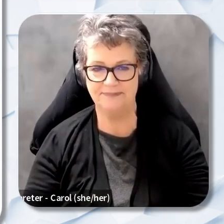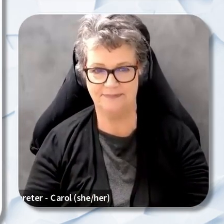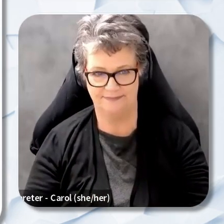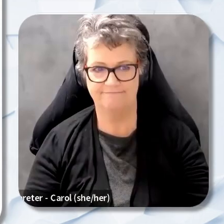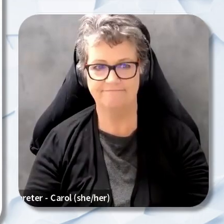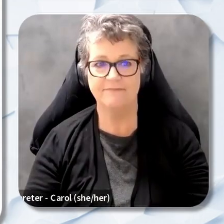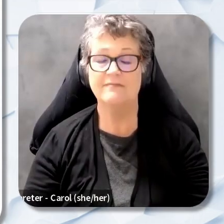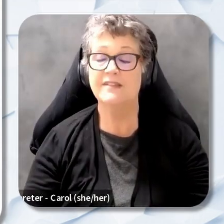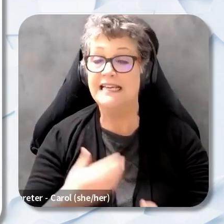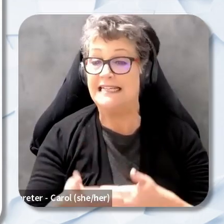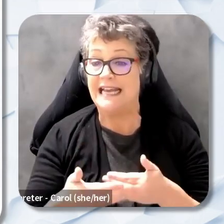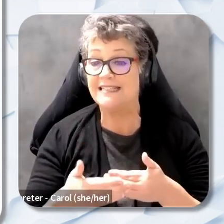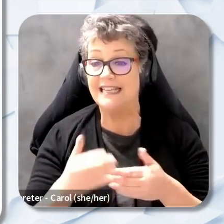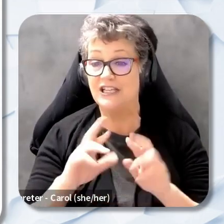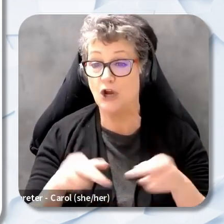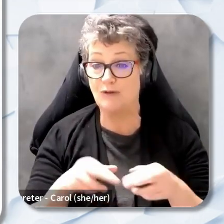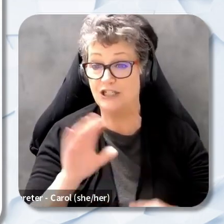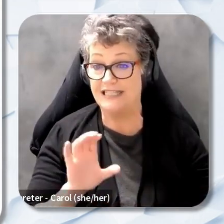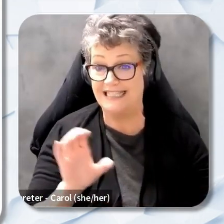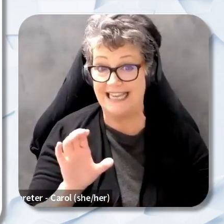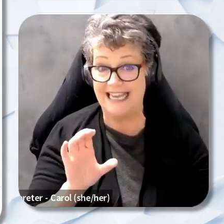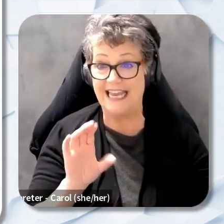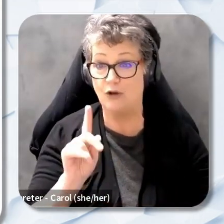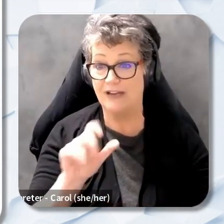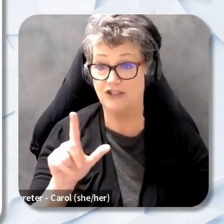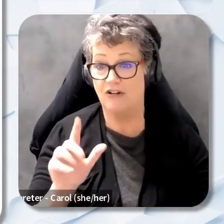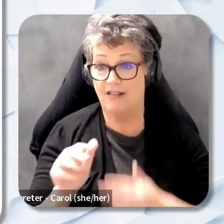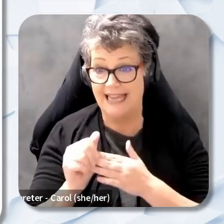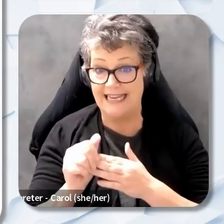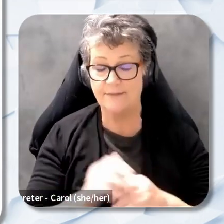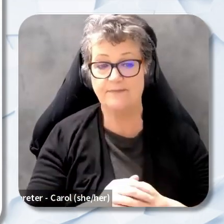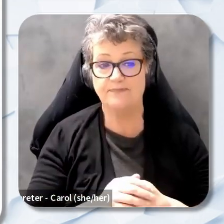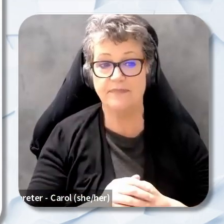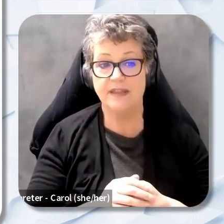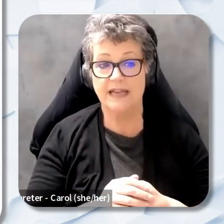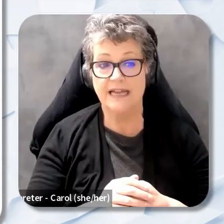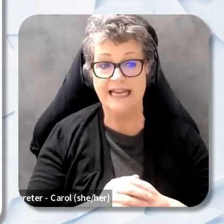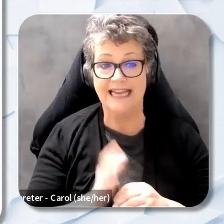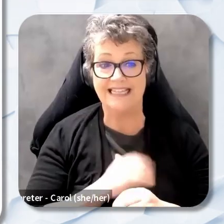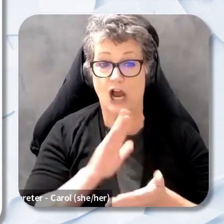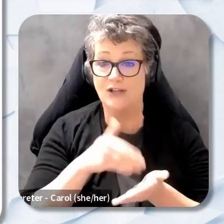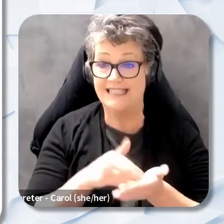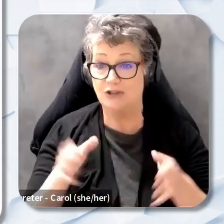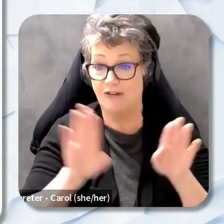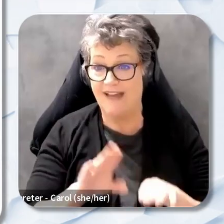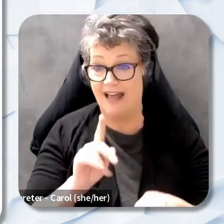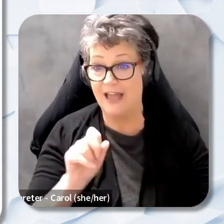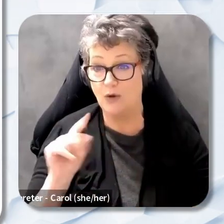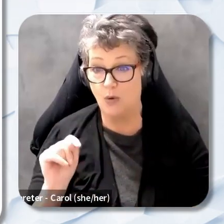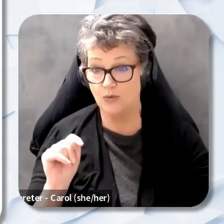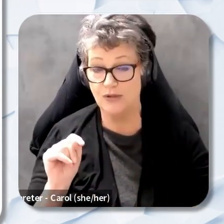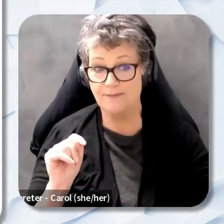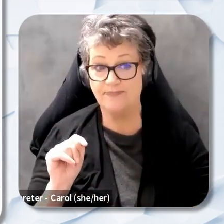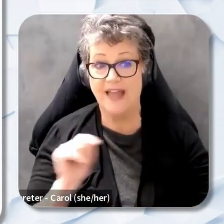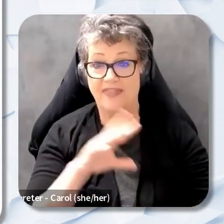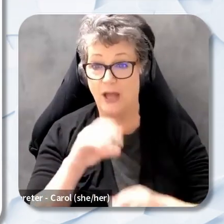All right, next up is our Region C, Regional Lead. Region C is our Central Valley and Coast,